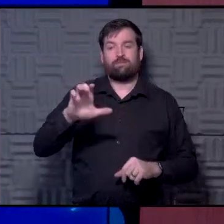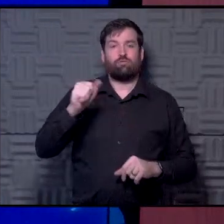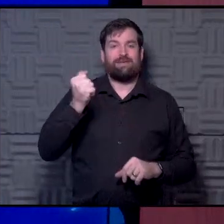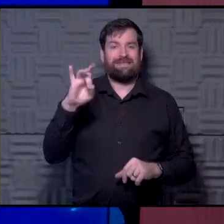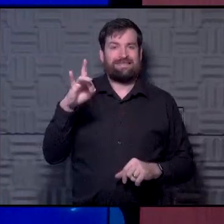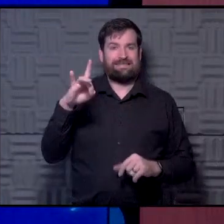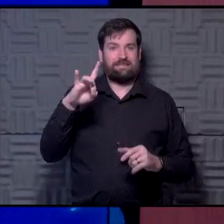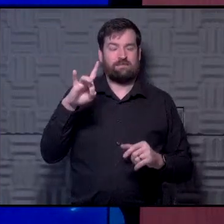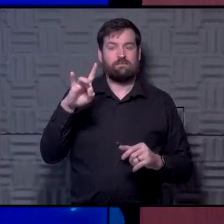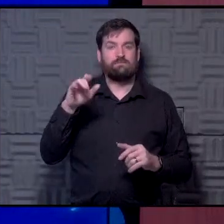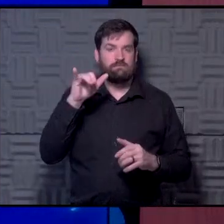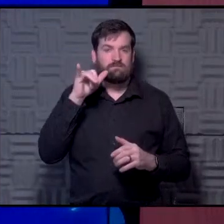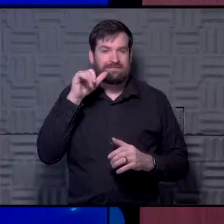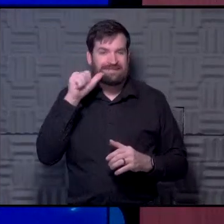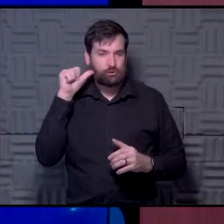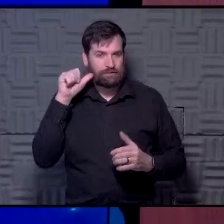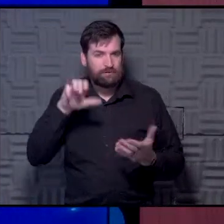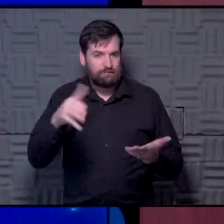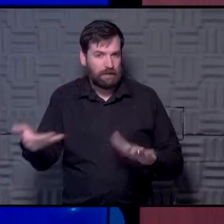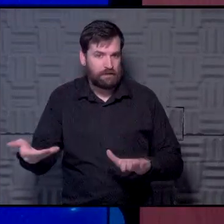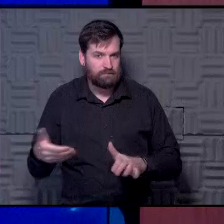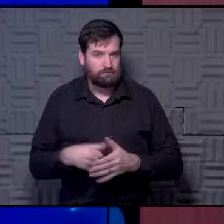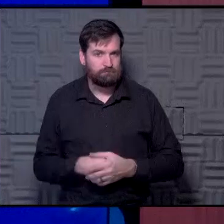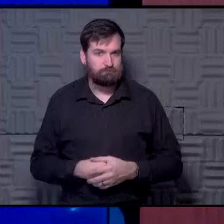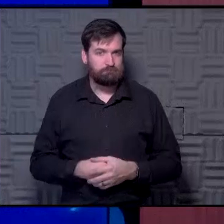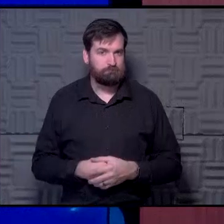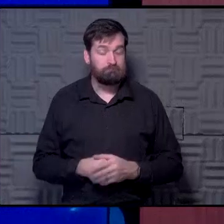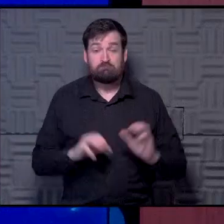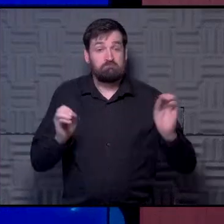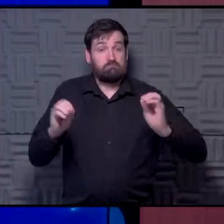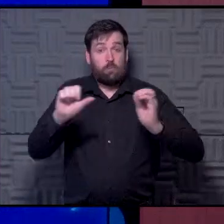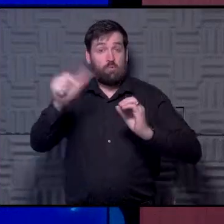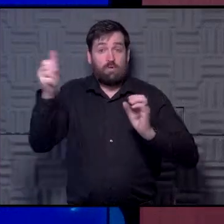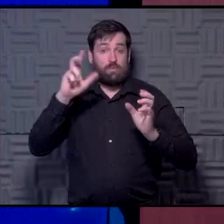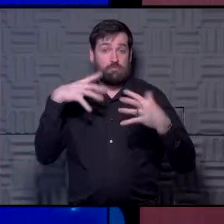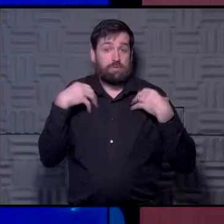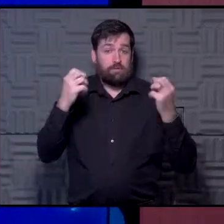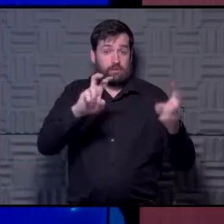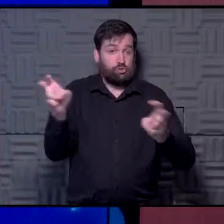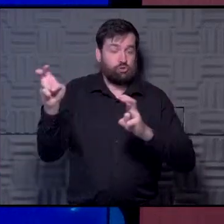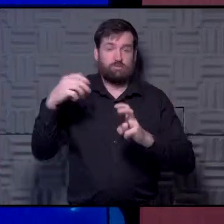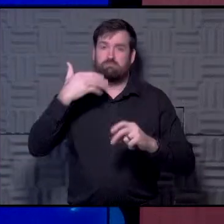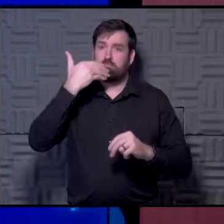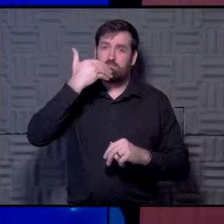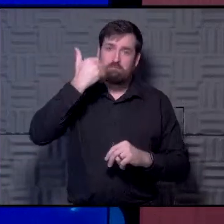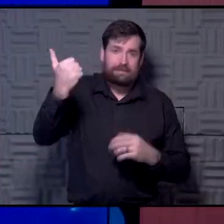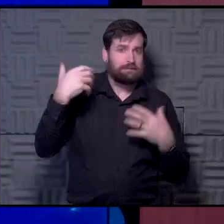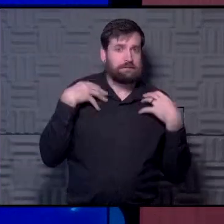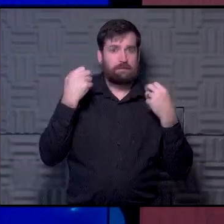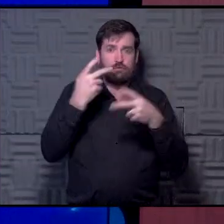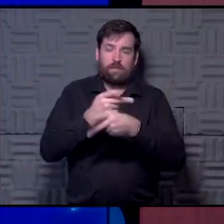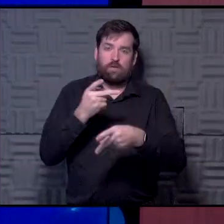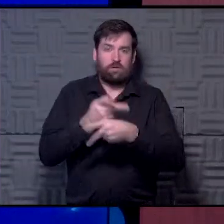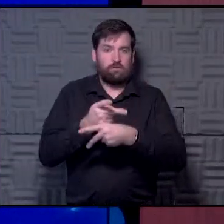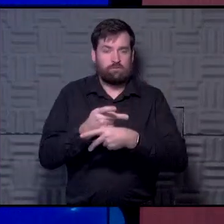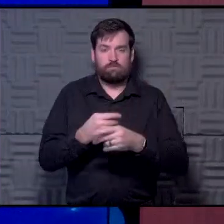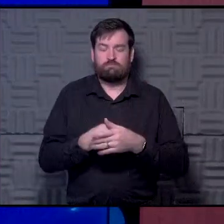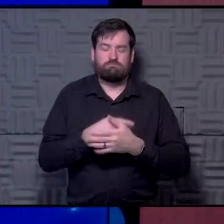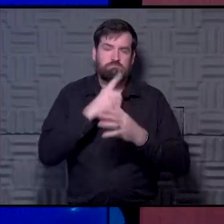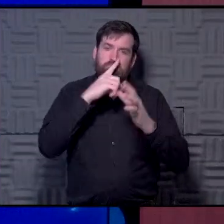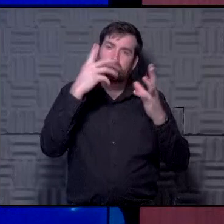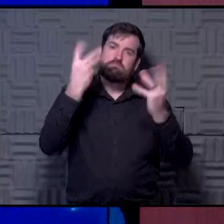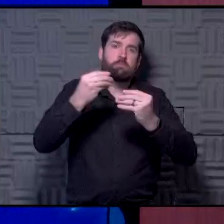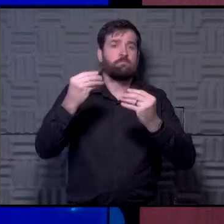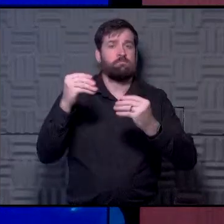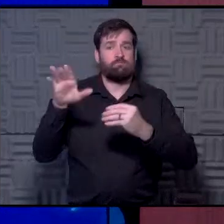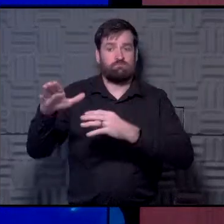positive, and died yesterday. Yeah. No other underlying diseases. Had the best of healthcare. Ochsner LSU healthcare, outstanding